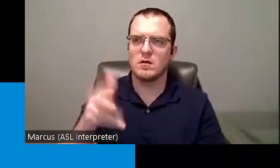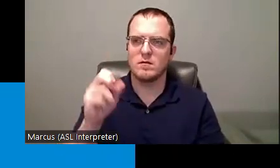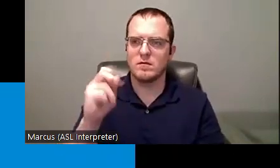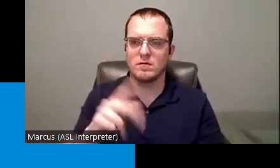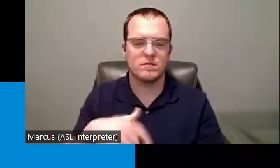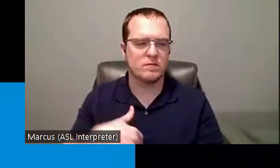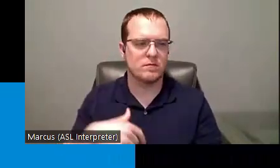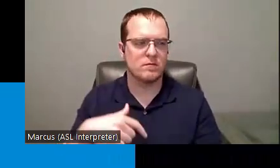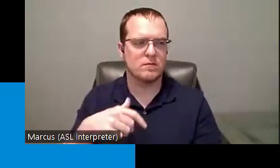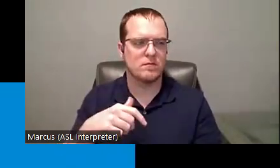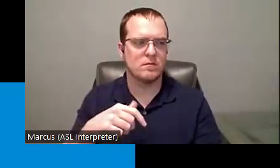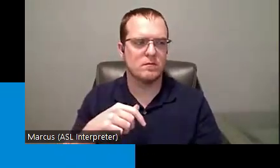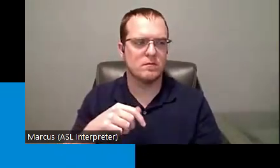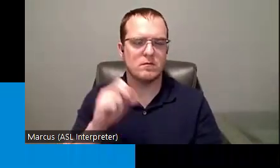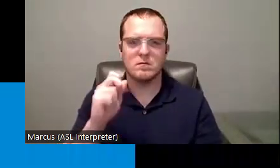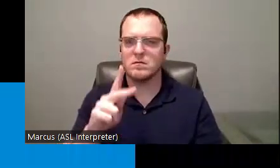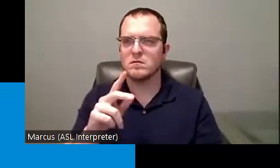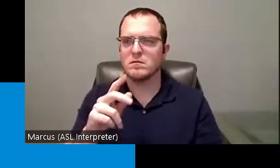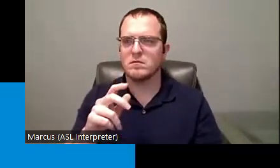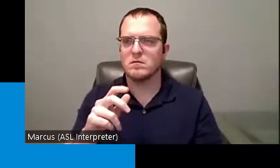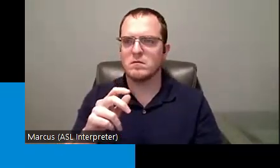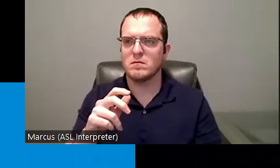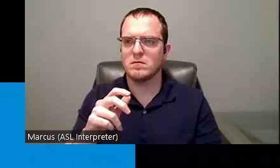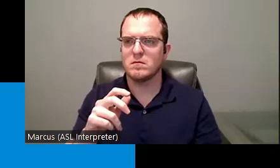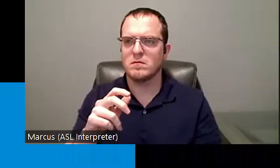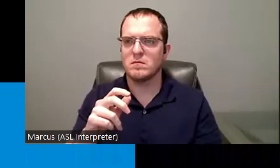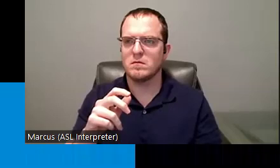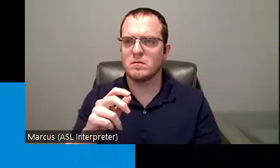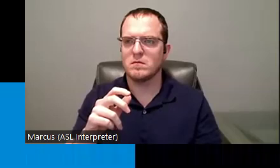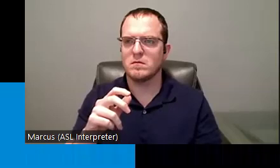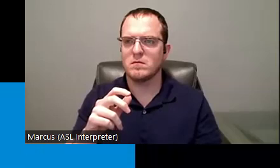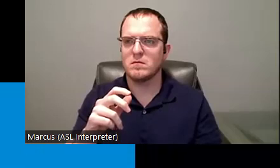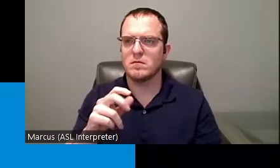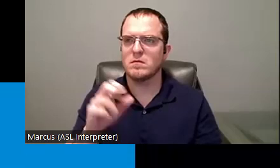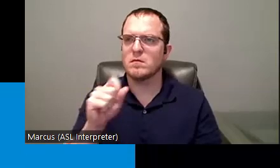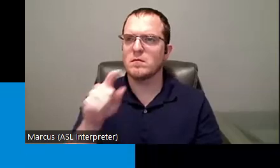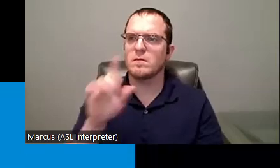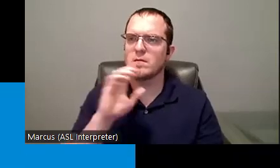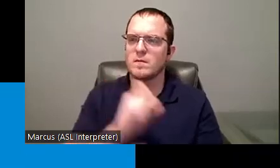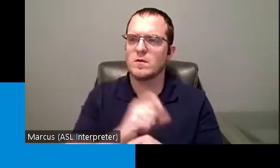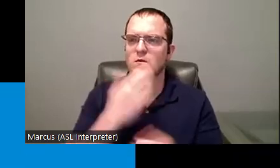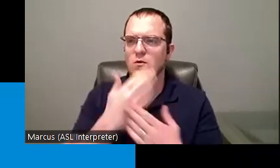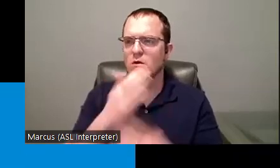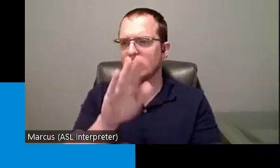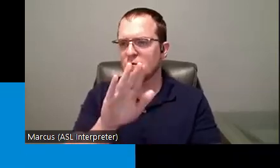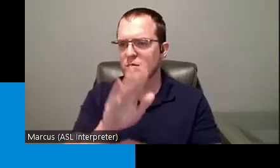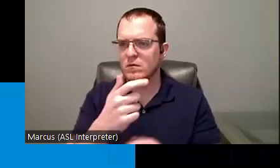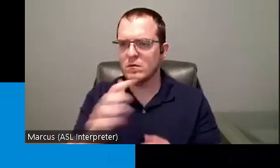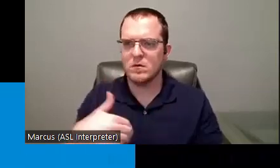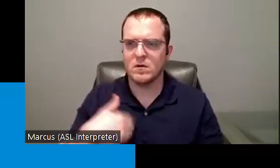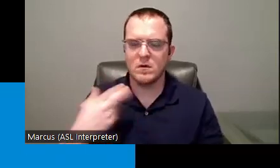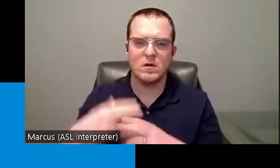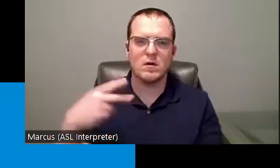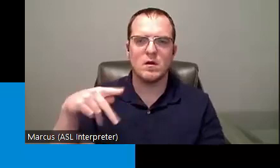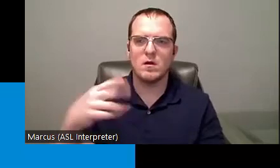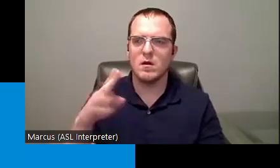Okay, minus the 30 that you've added to it. Good afternoon. Yep. My name is Phyllis